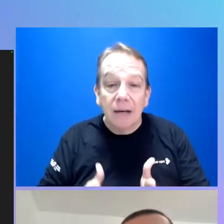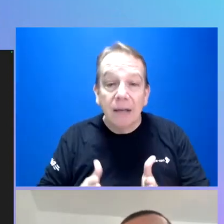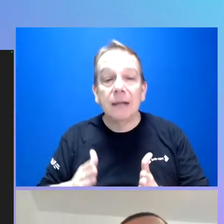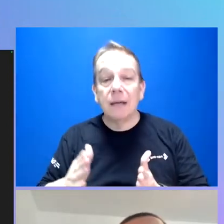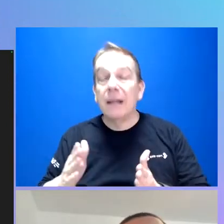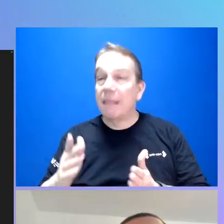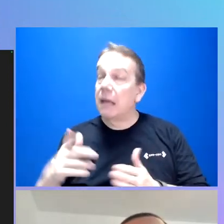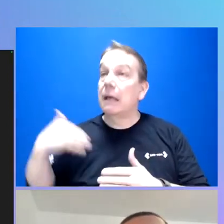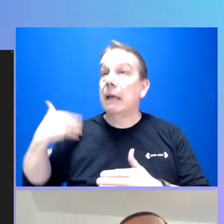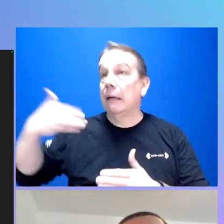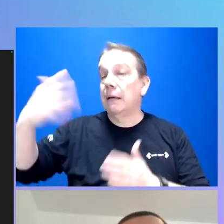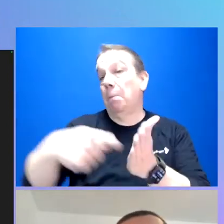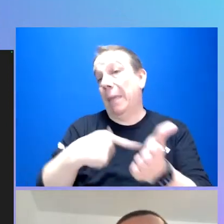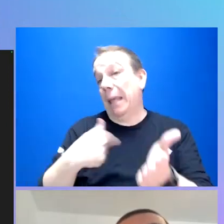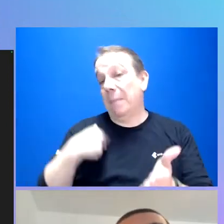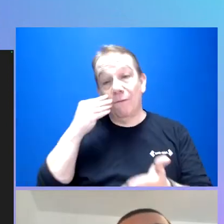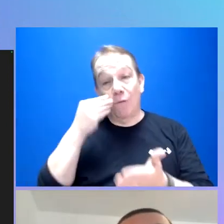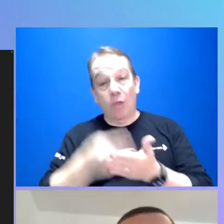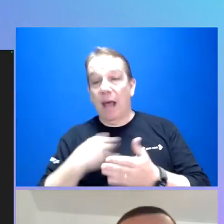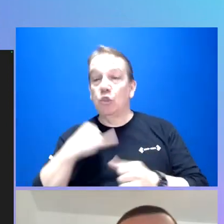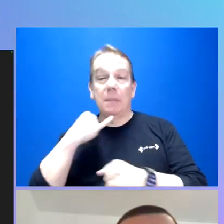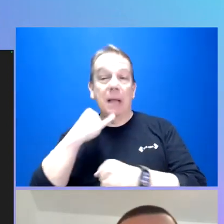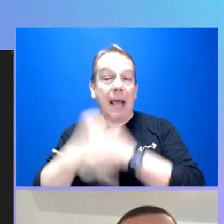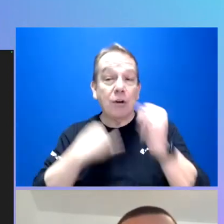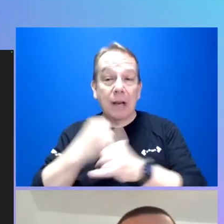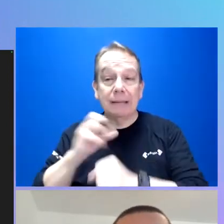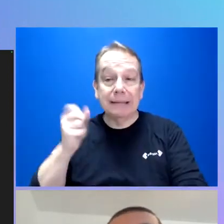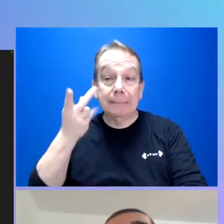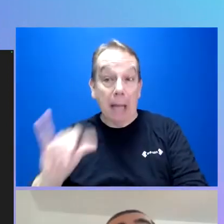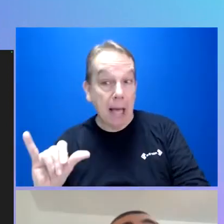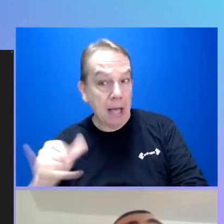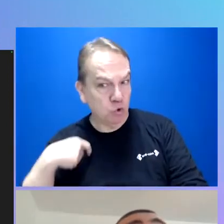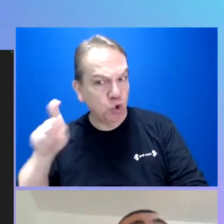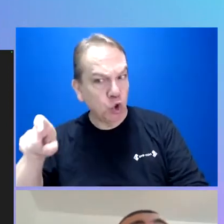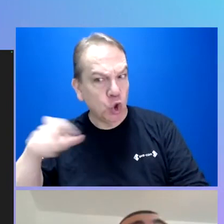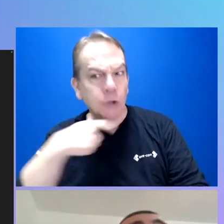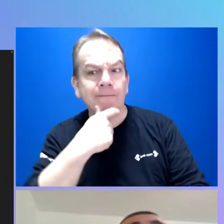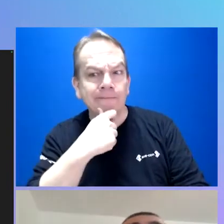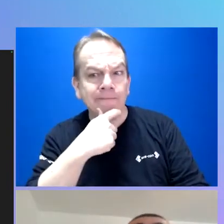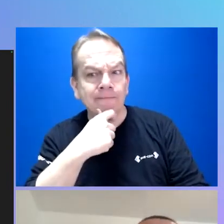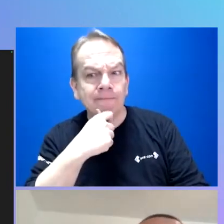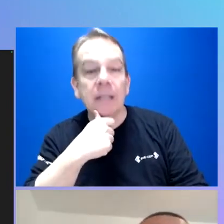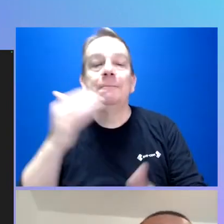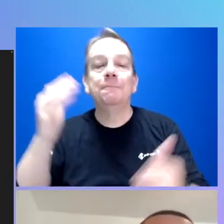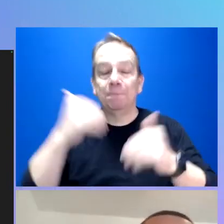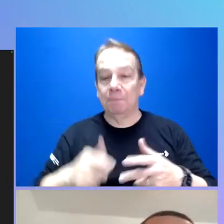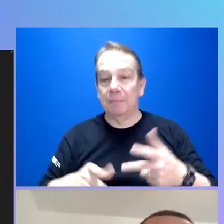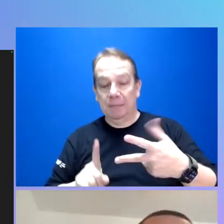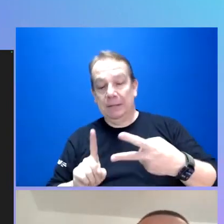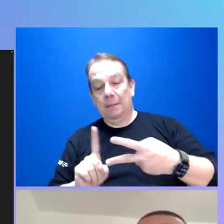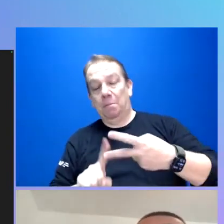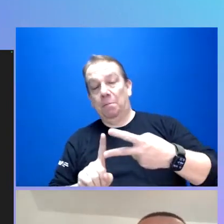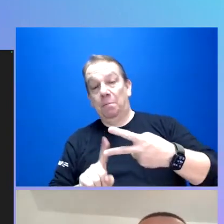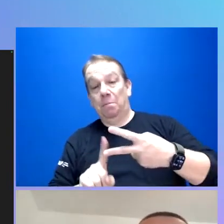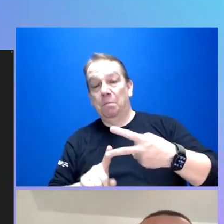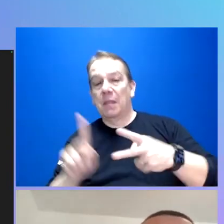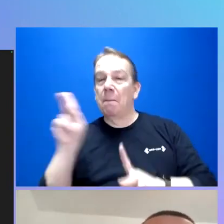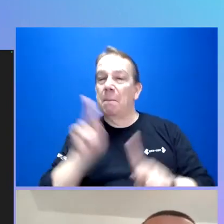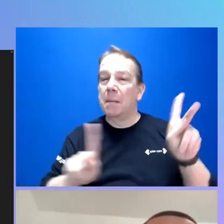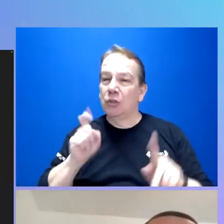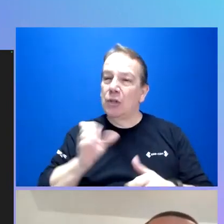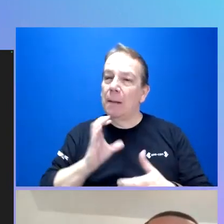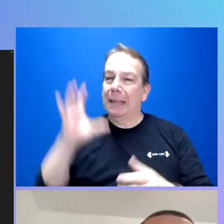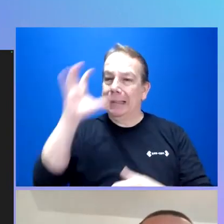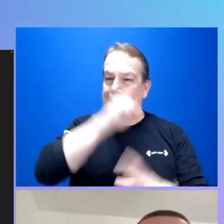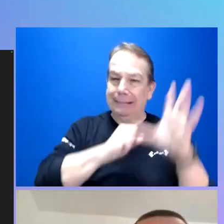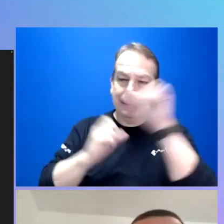money for. I should be an international spy. And two, people should stop guessing other people's